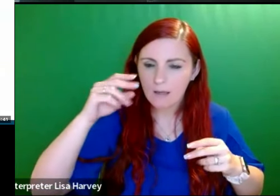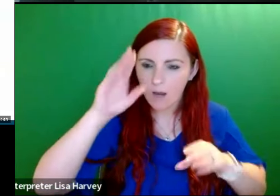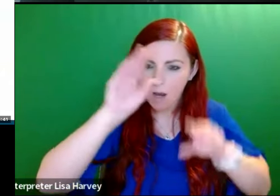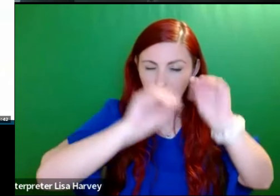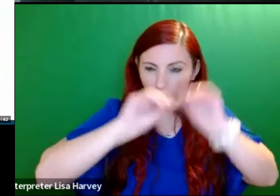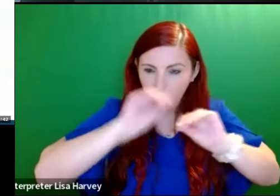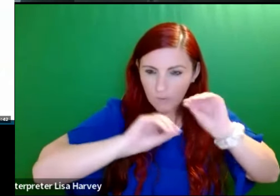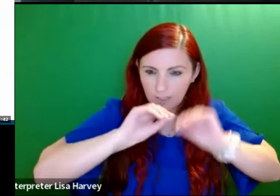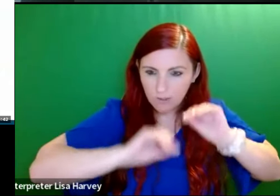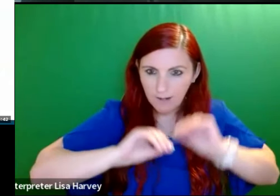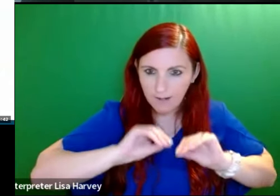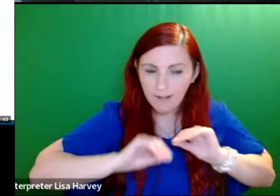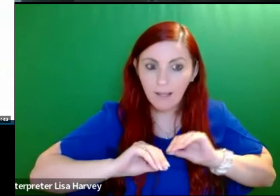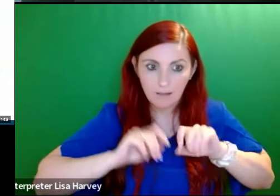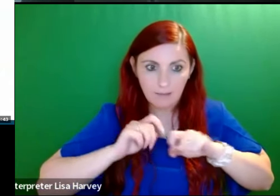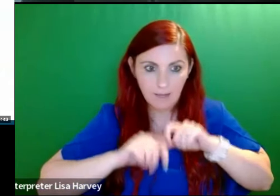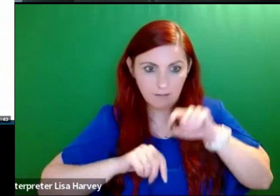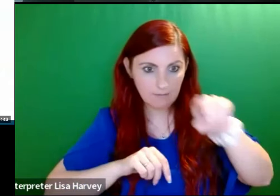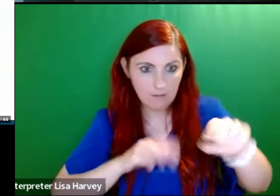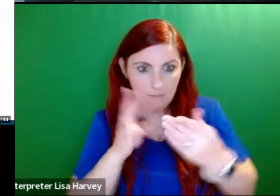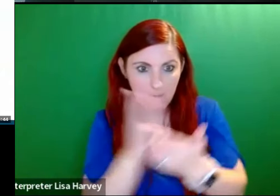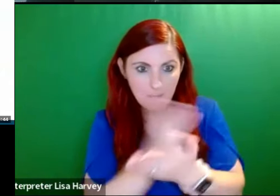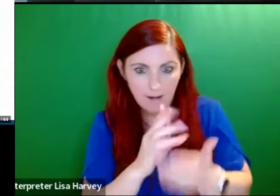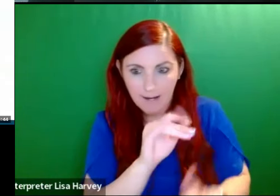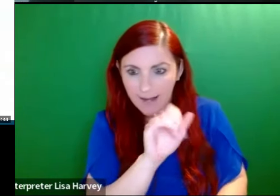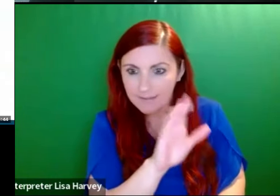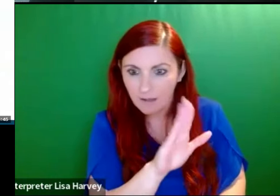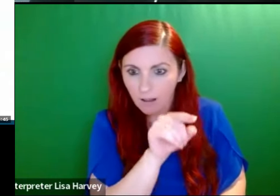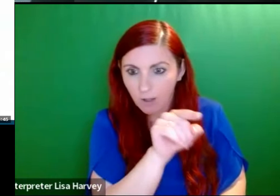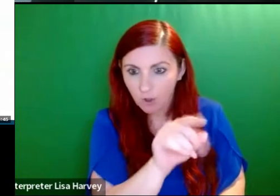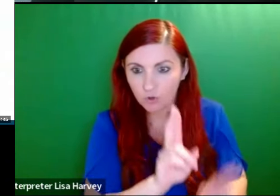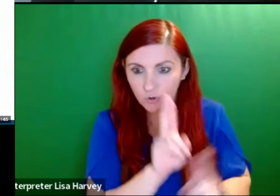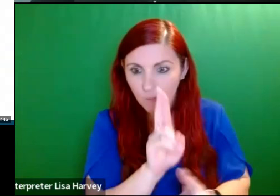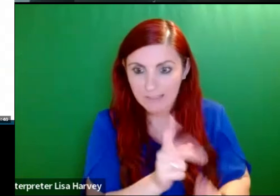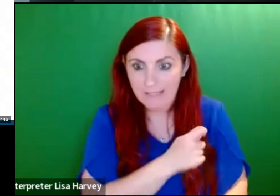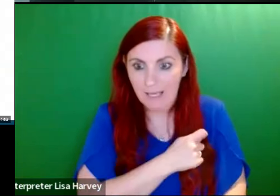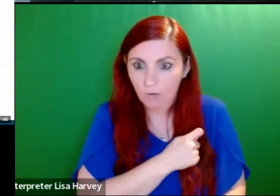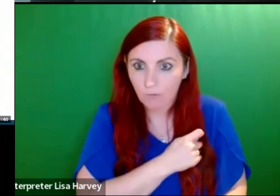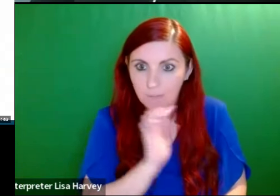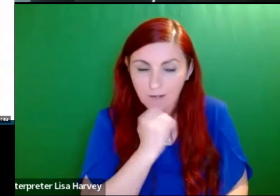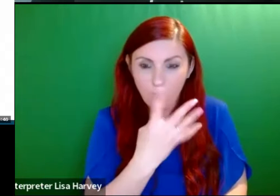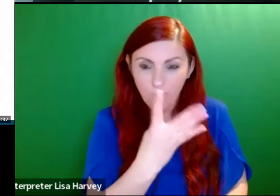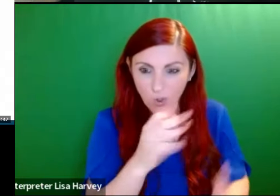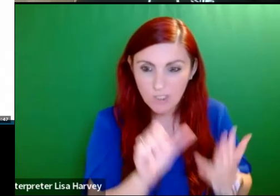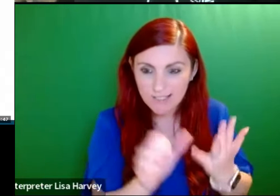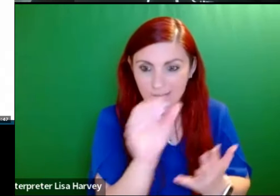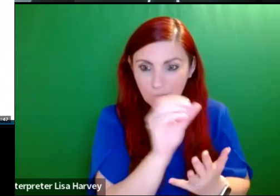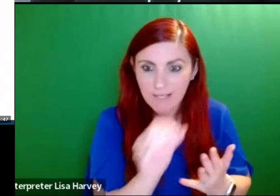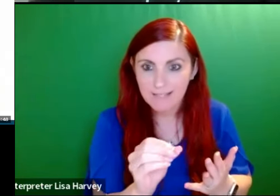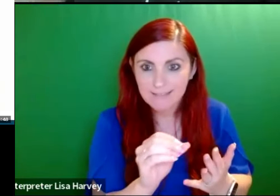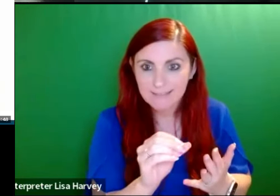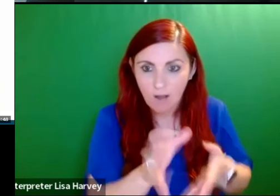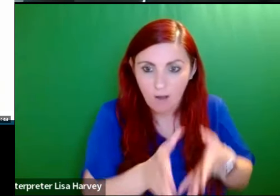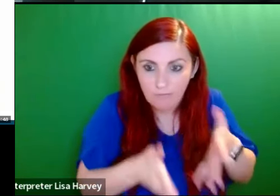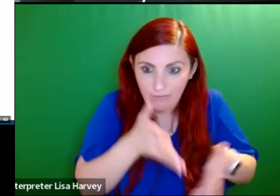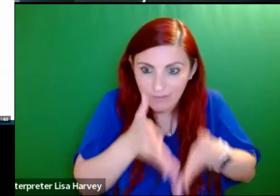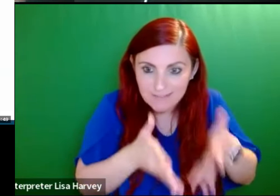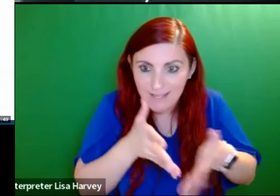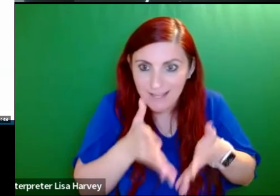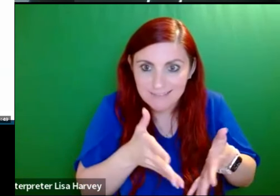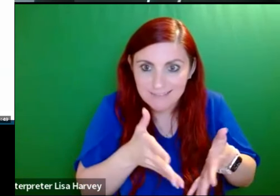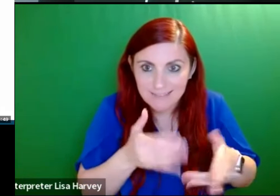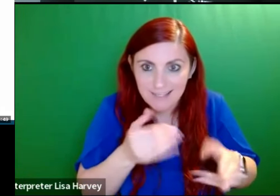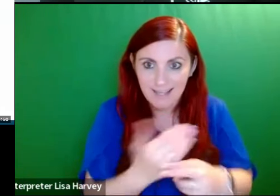computationally, then the likes of this partly lexical stuff should be quite scary, because 46% of the signs in the